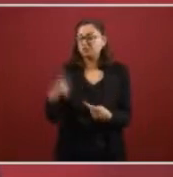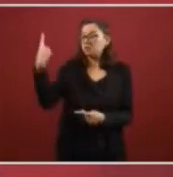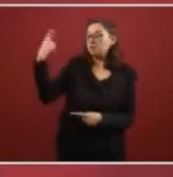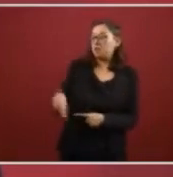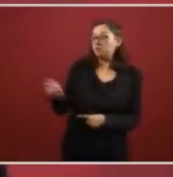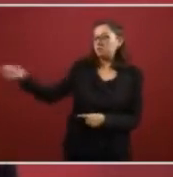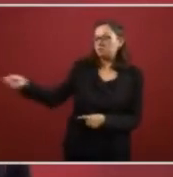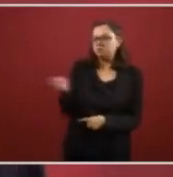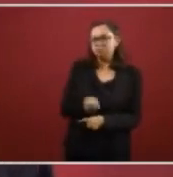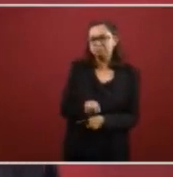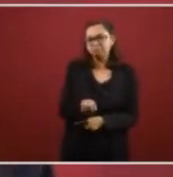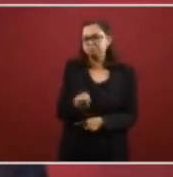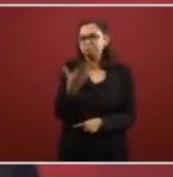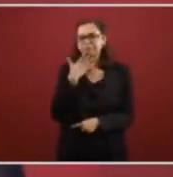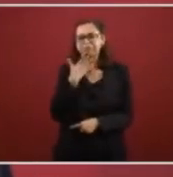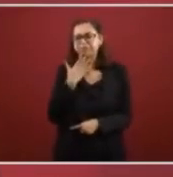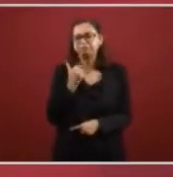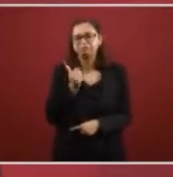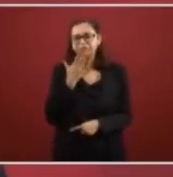There's no consignment.